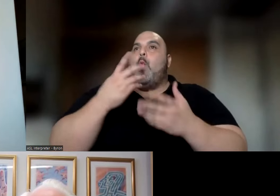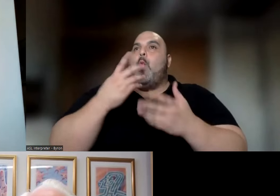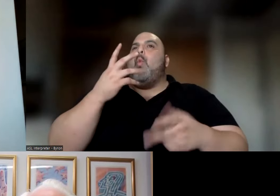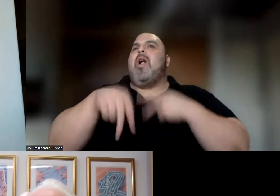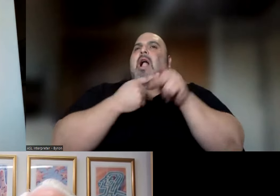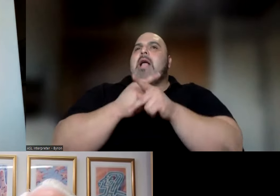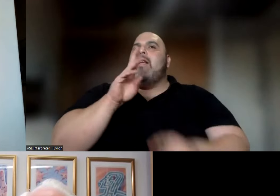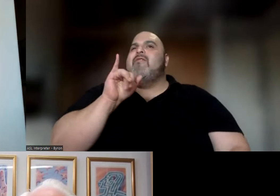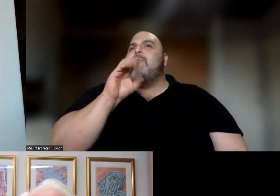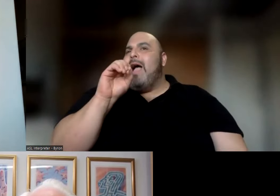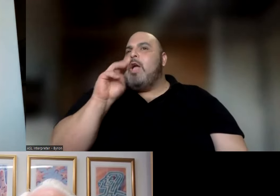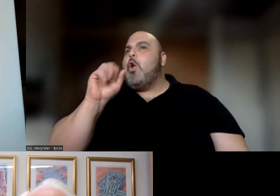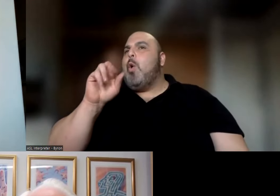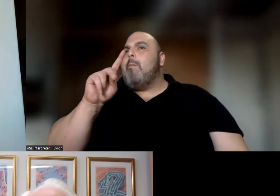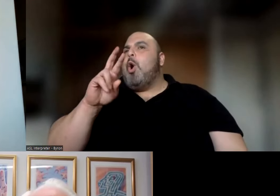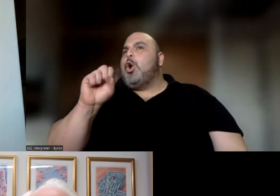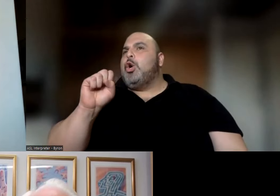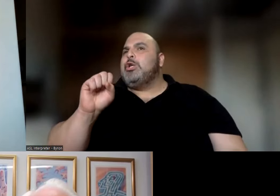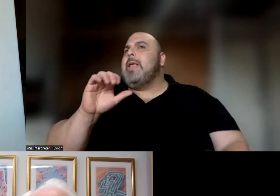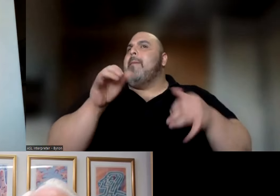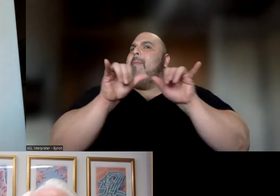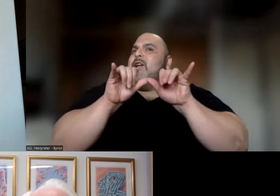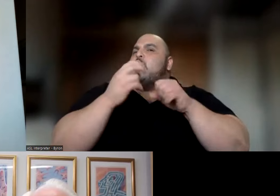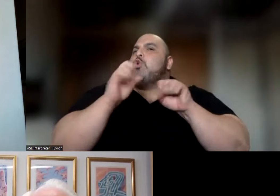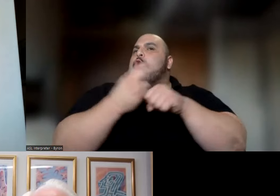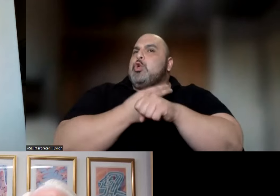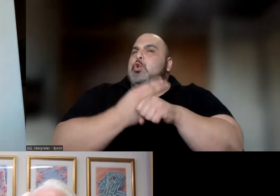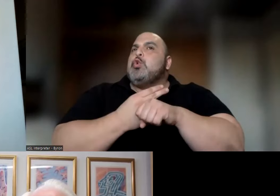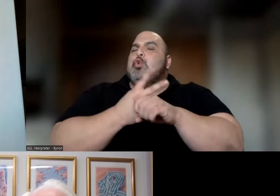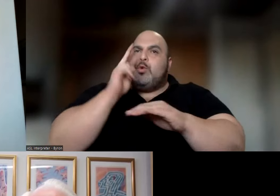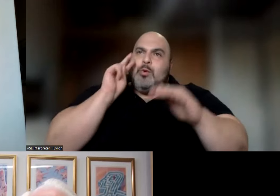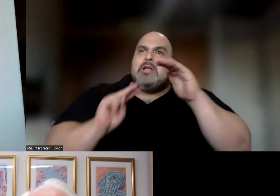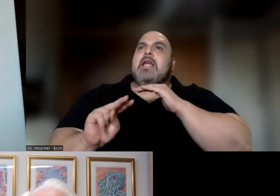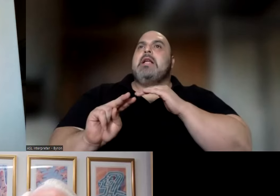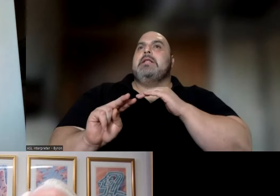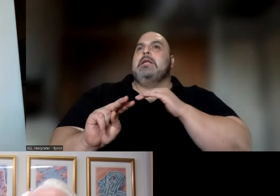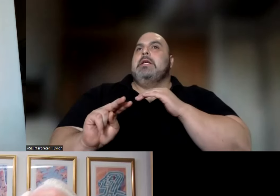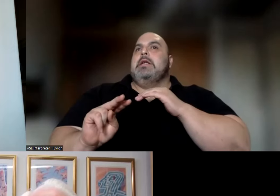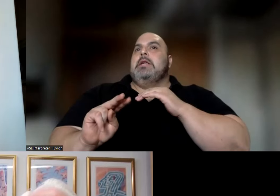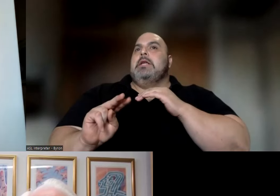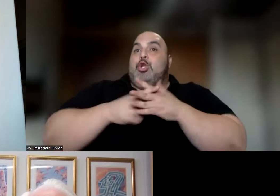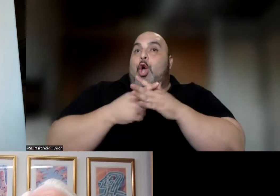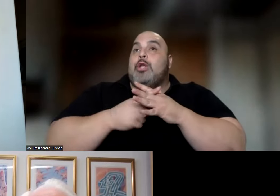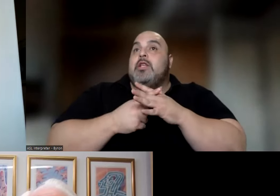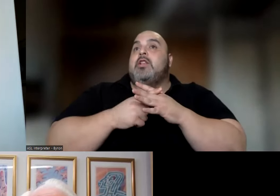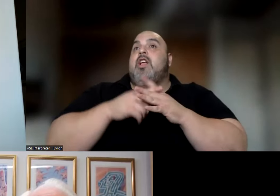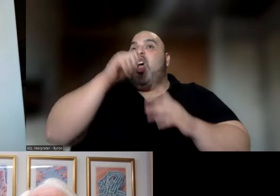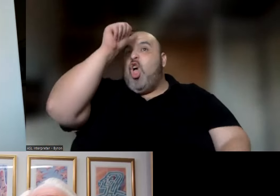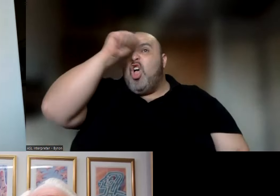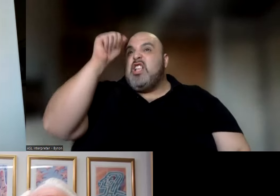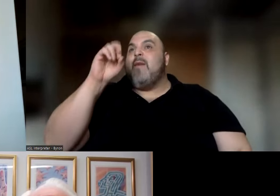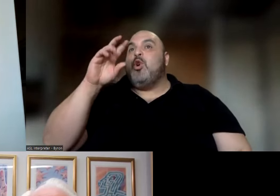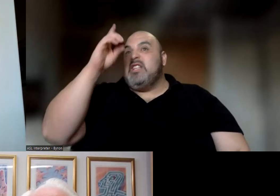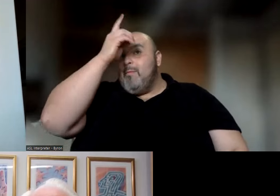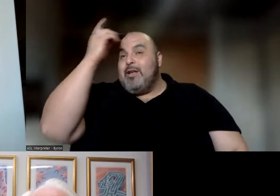other measures might be used to predict the onset of Alzheimer's disease or other dementias, or in the